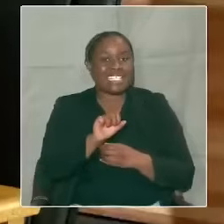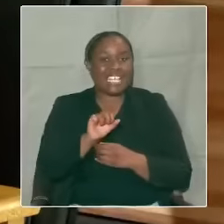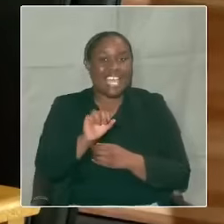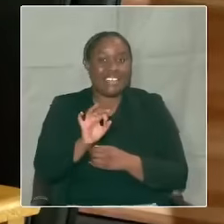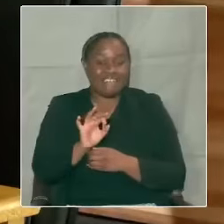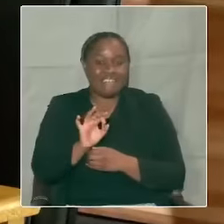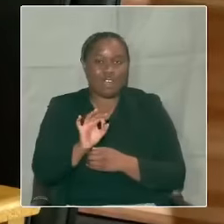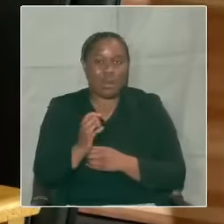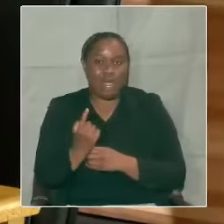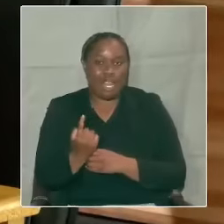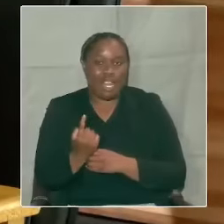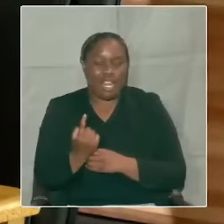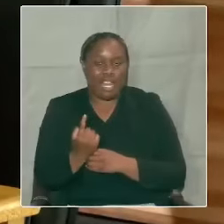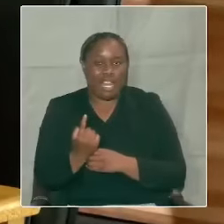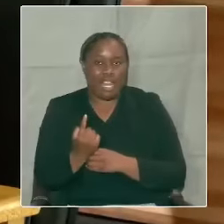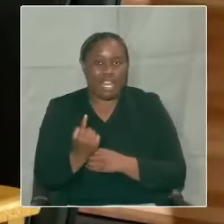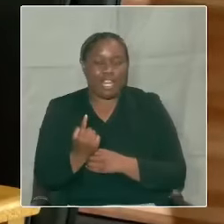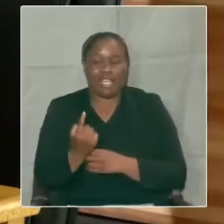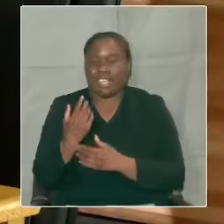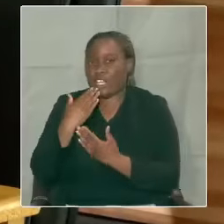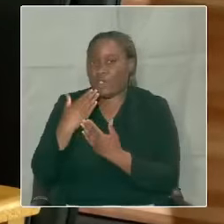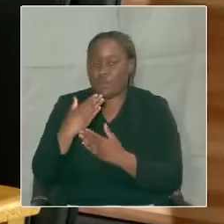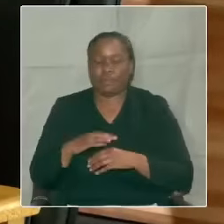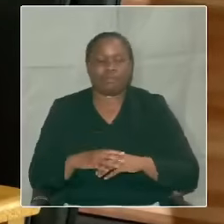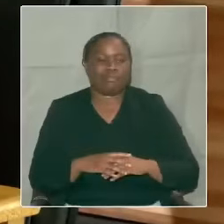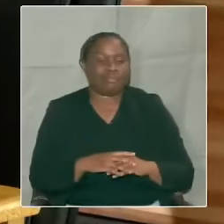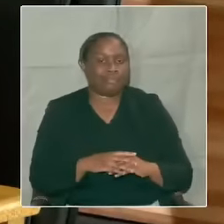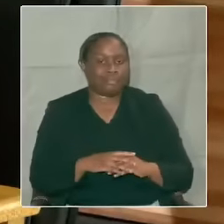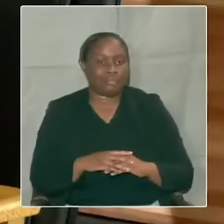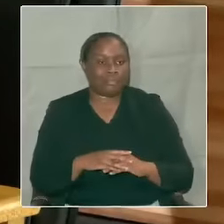SF1. Thank you, I apologize to you.